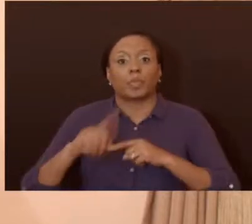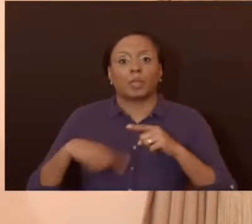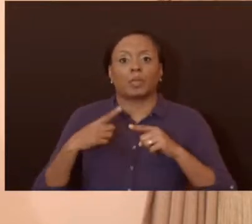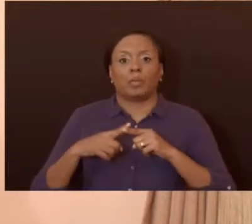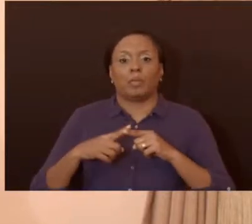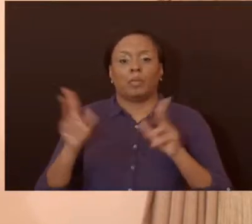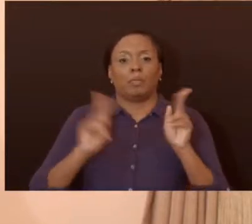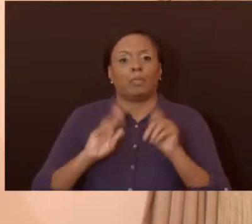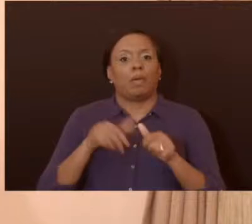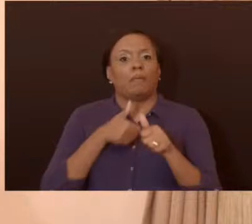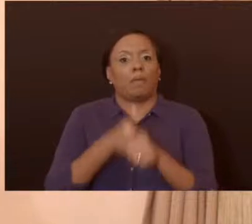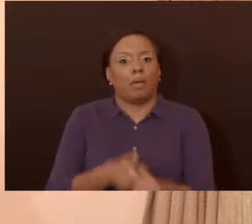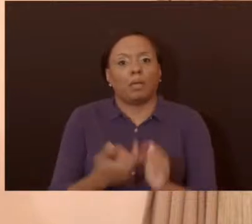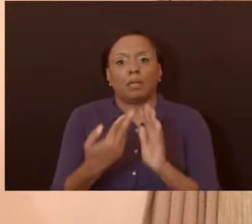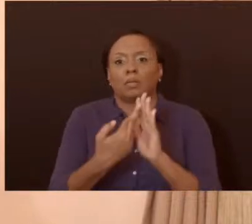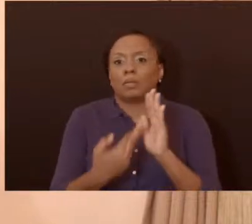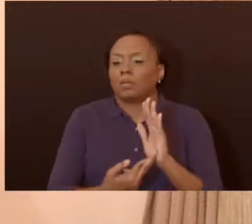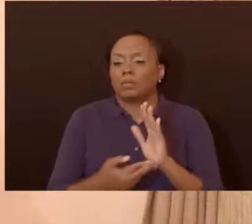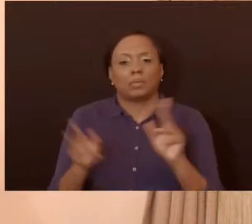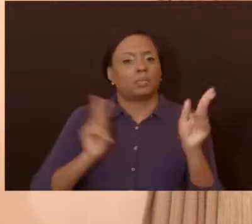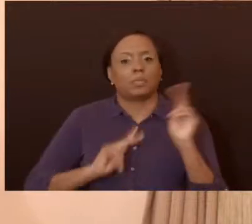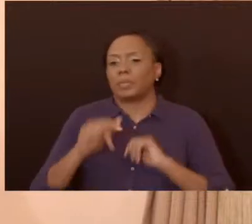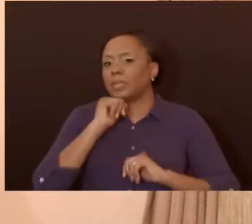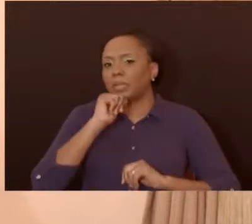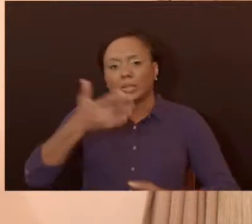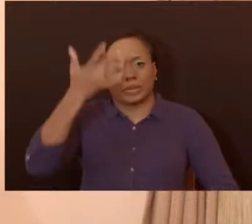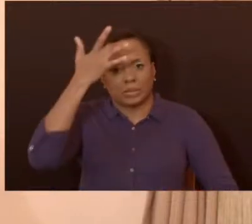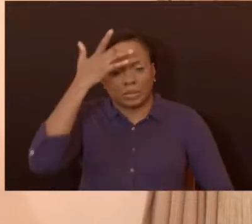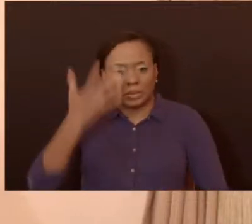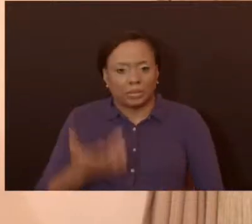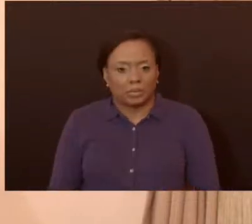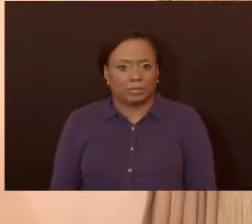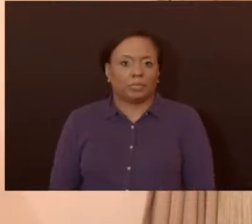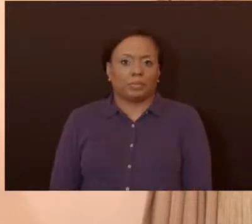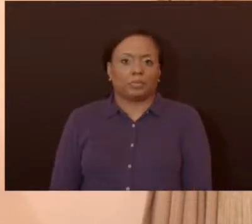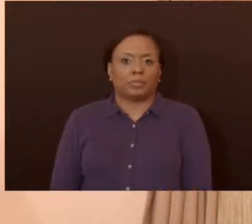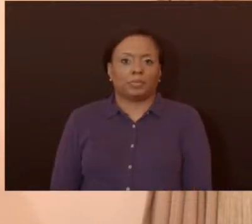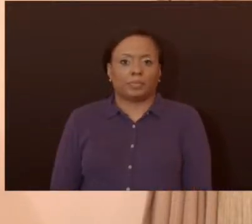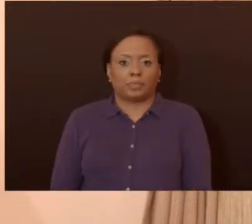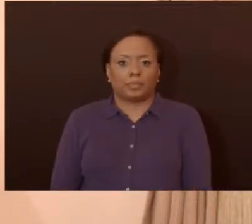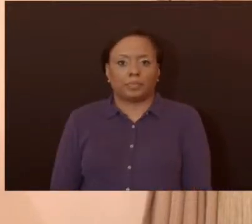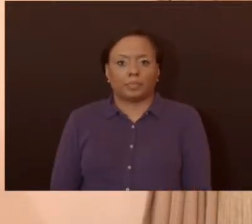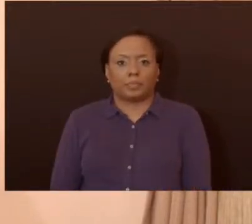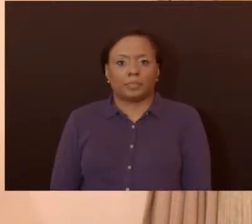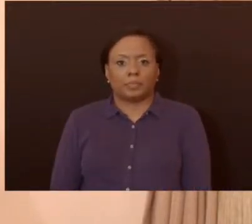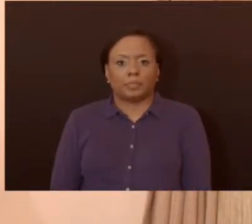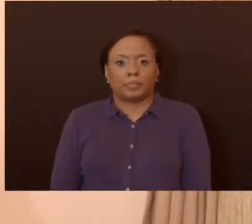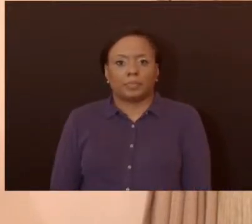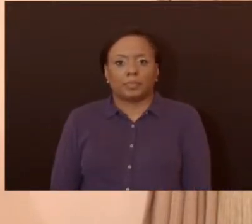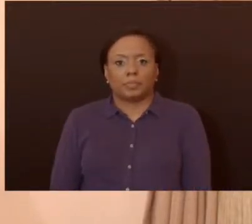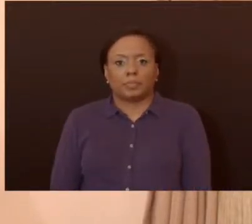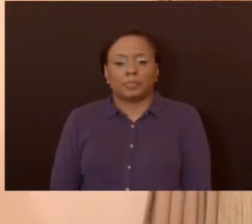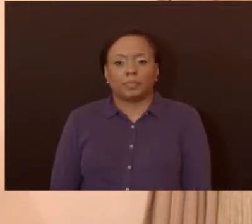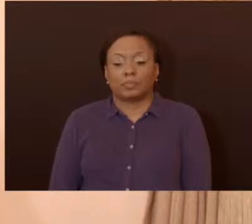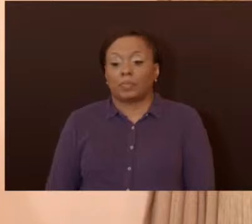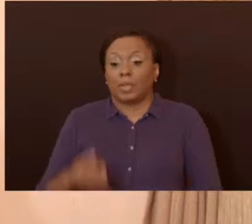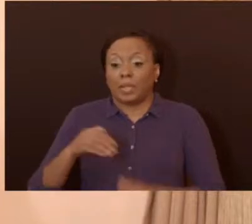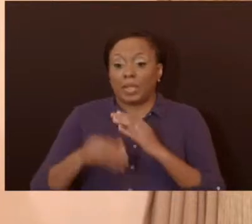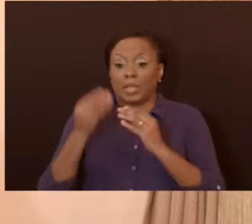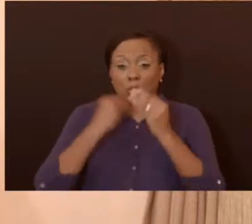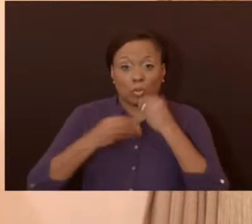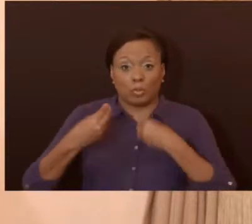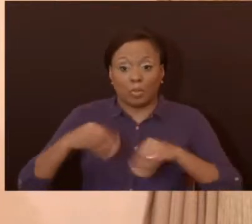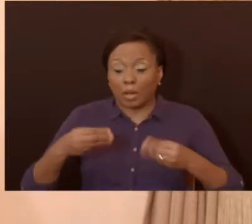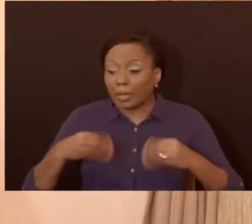are being followed, people aren't getting sick. As I said in the beginning of my talk, in the front of the supermarkets, in